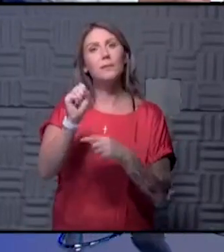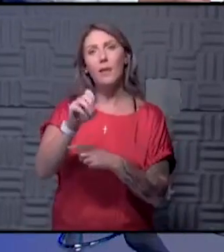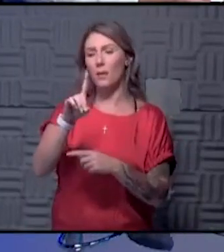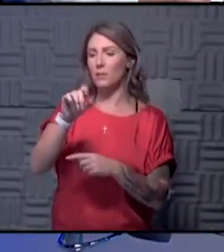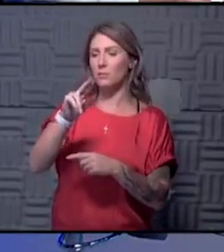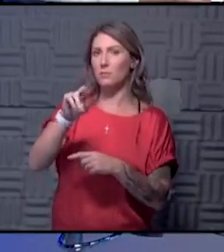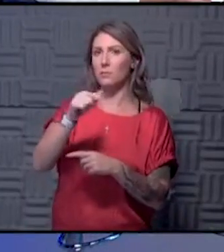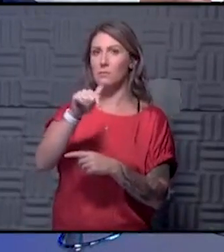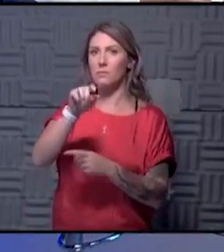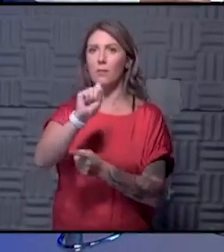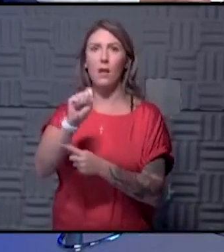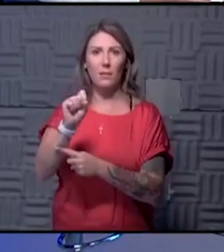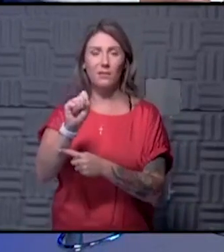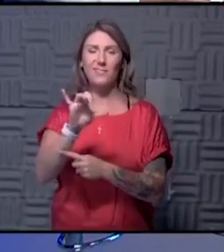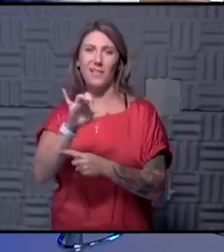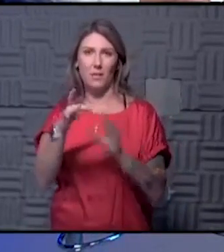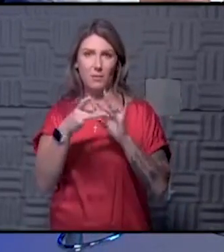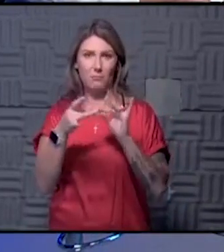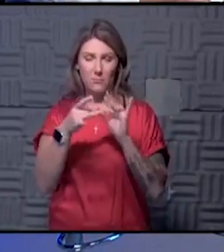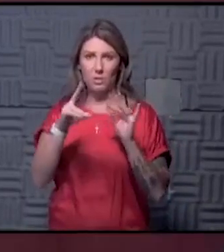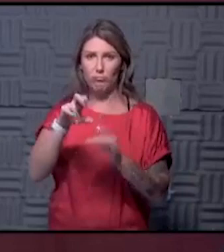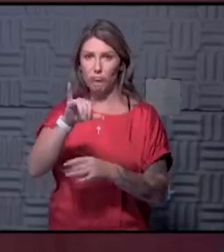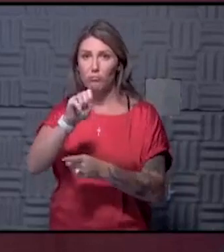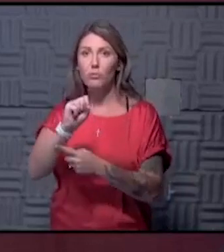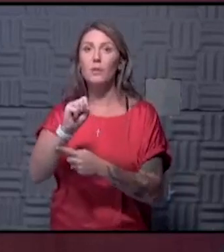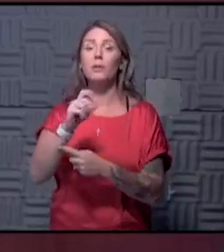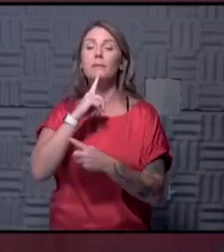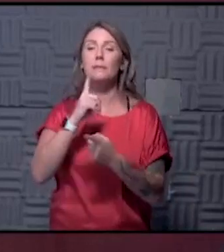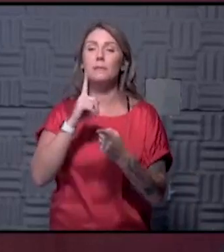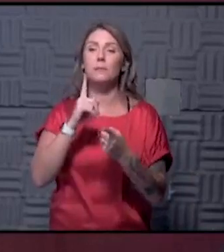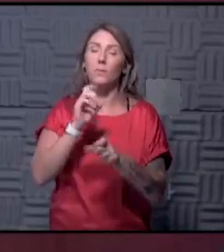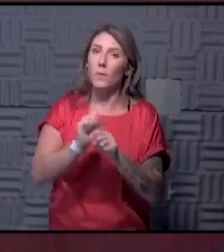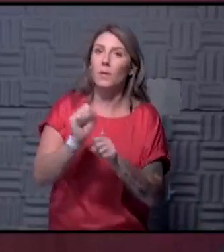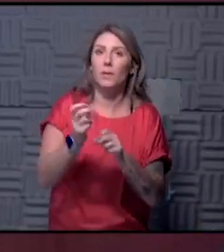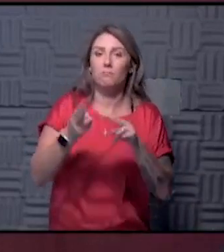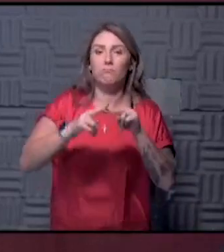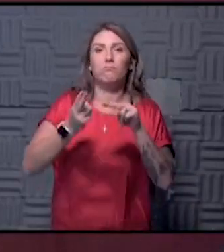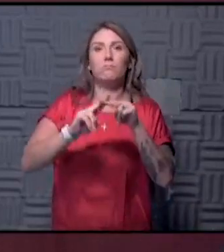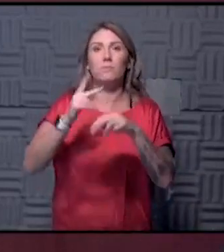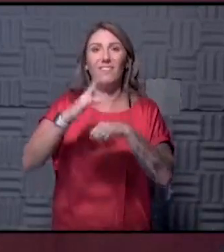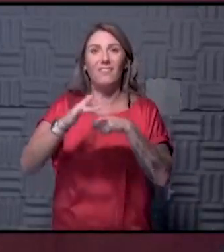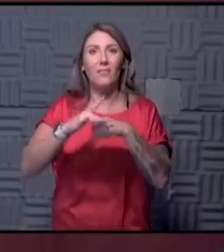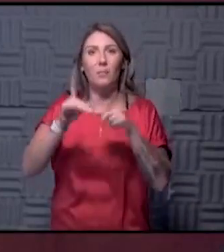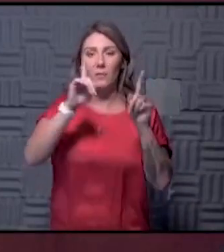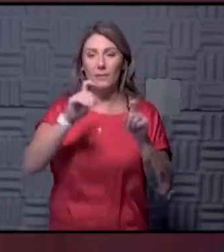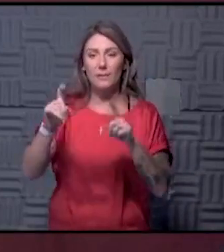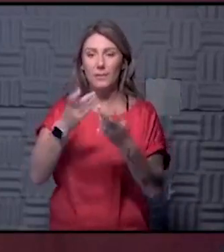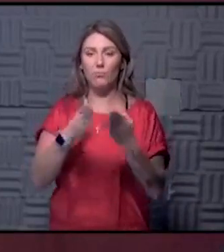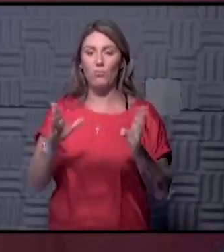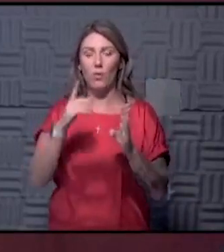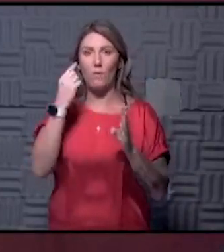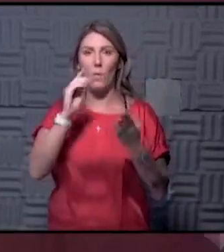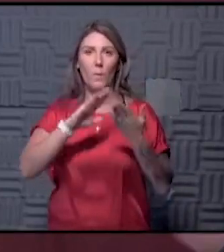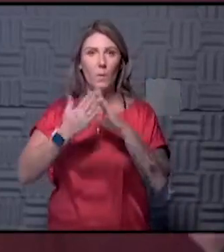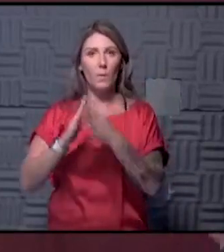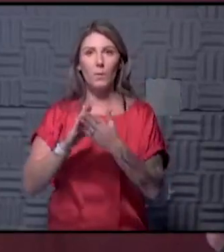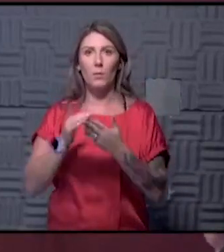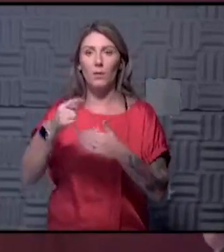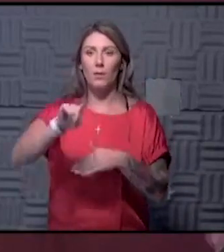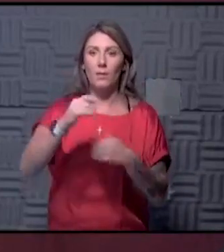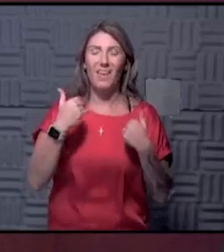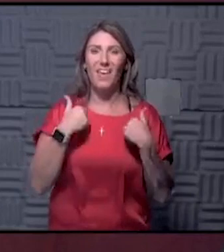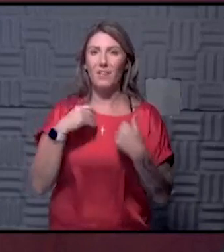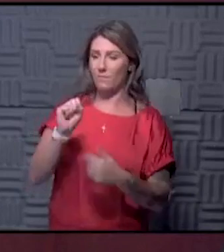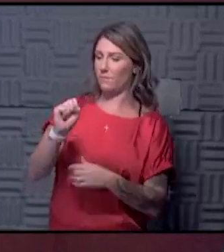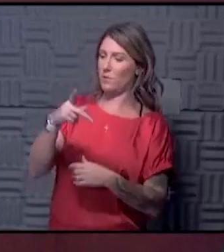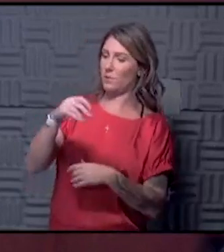Douglas County is, as Chris mentioned, working on increasing that availability of testing much more broadly to the community. They got some of the Sparks